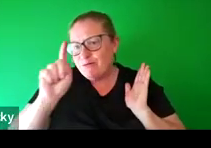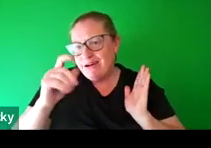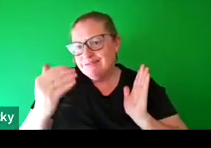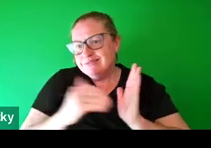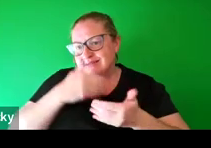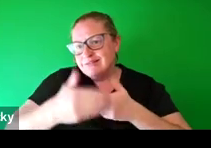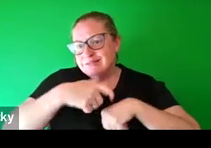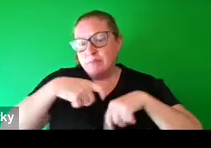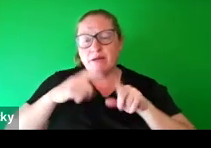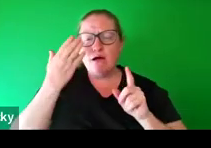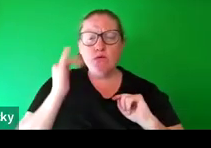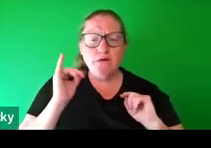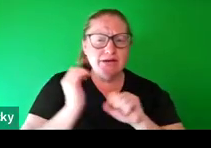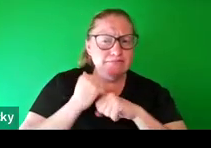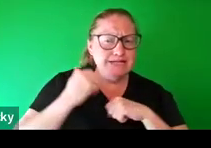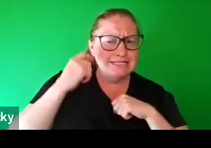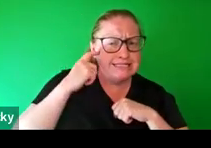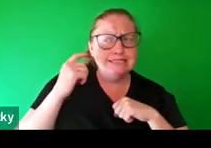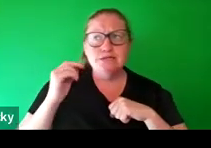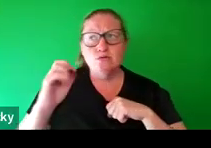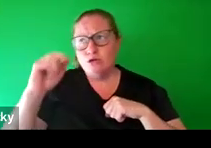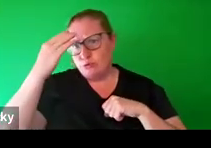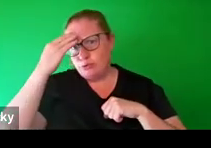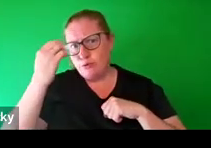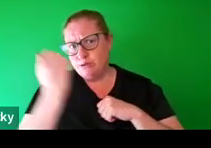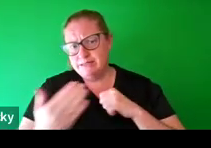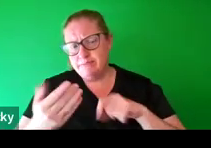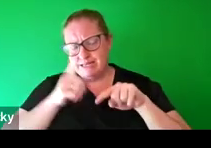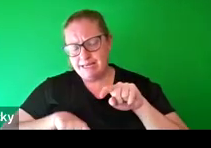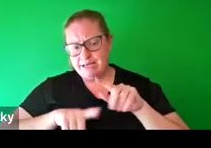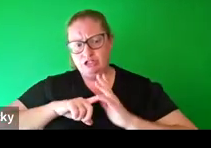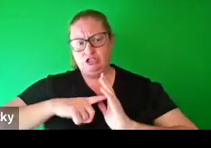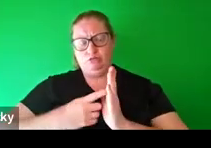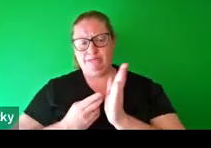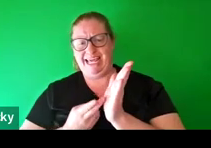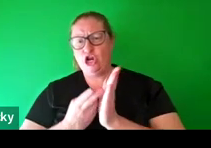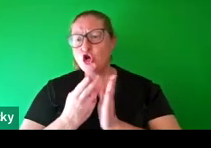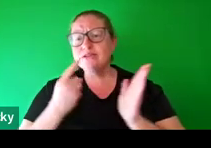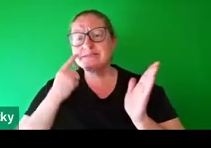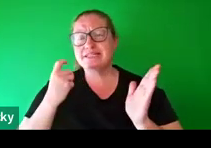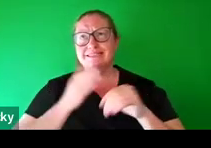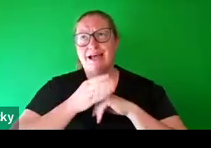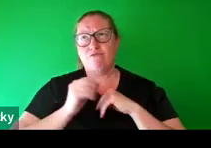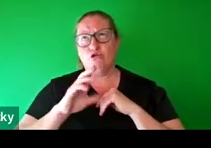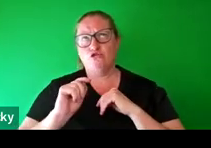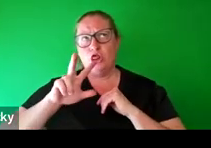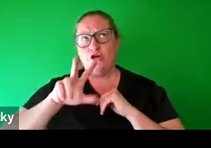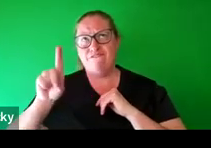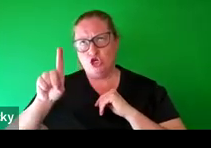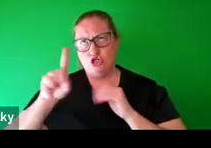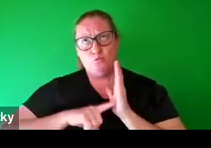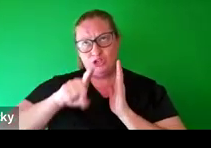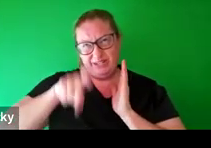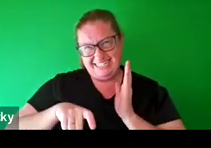it makes sense when you know that something can't be begun in earnest because of, for example, it's after October 31st that what you